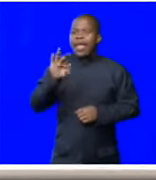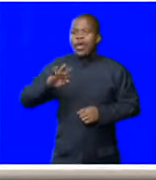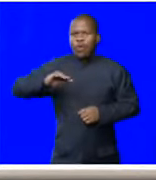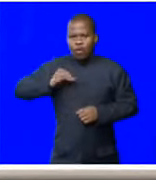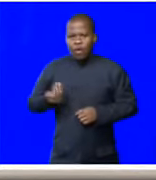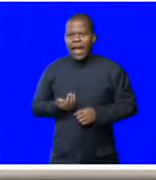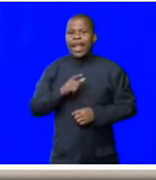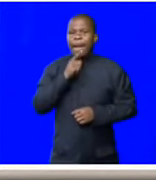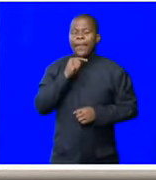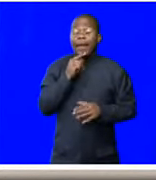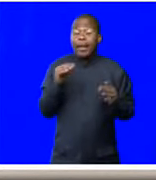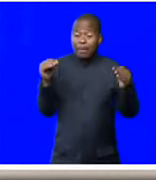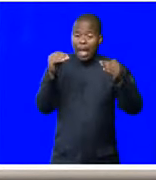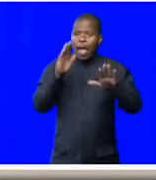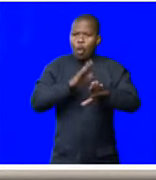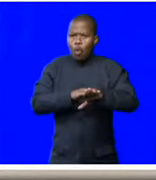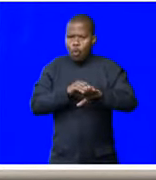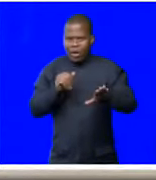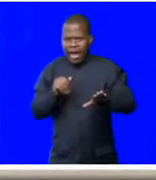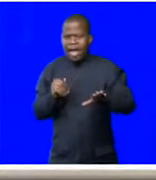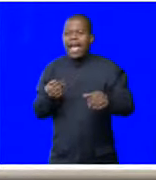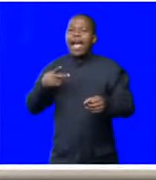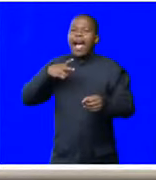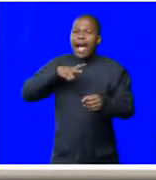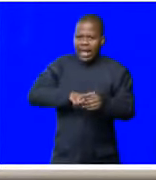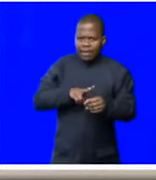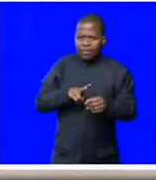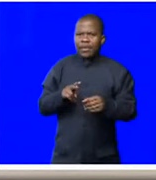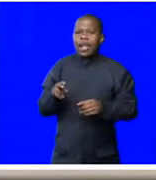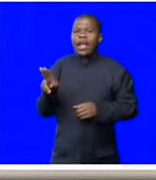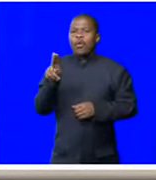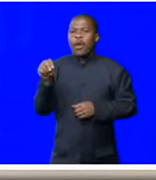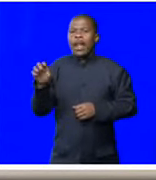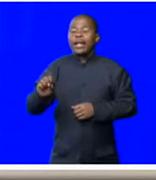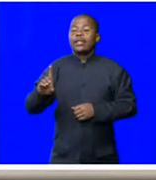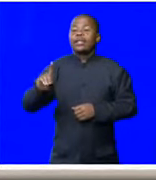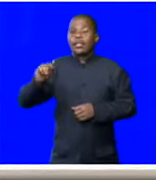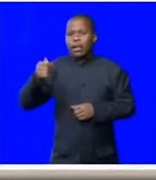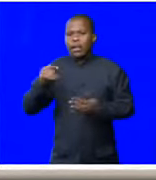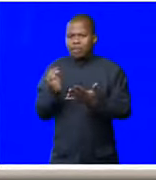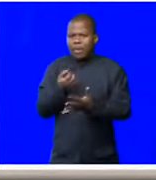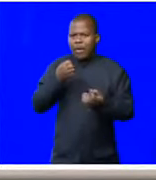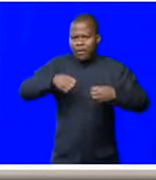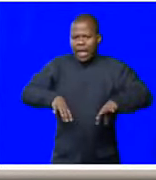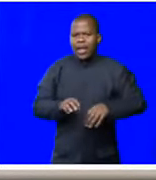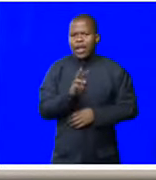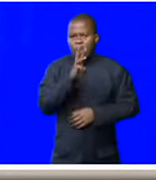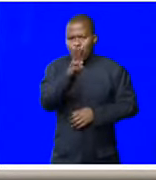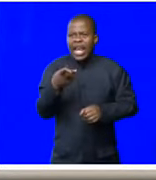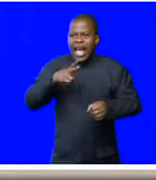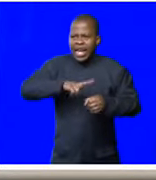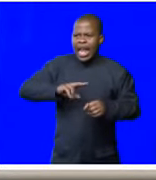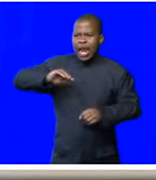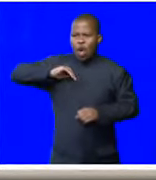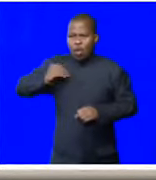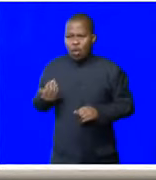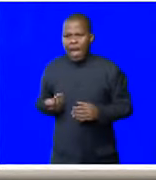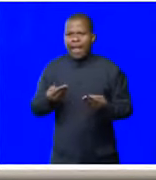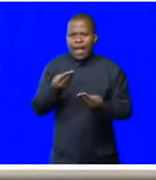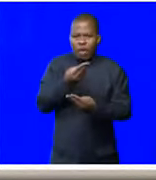of women's economic and political participation. Gender equality will